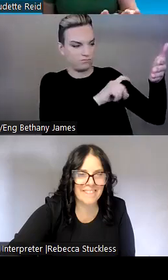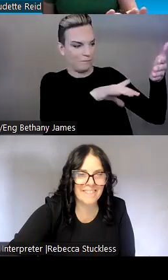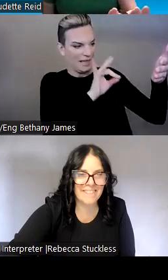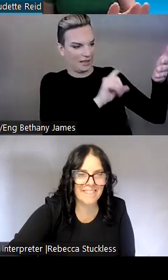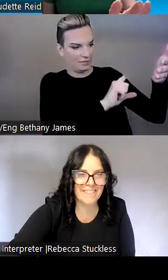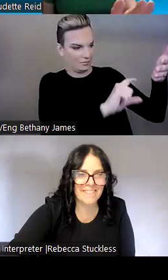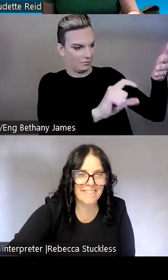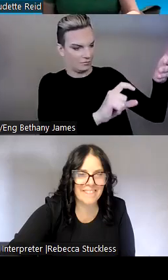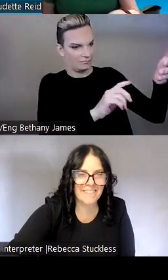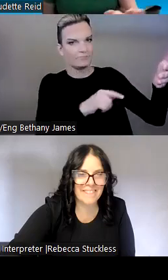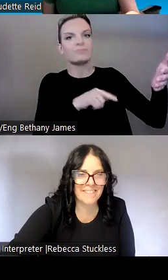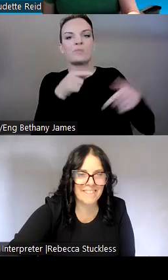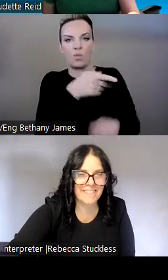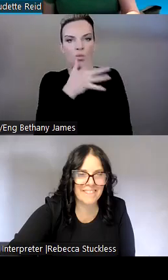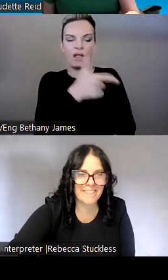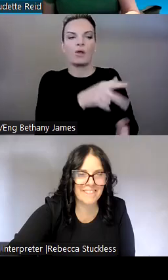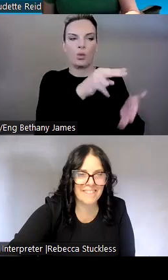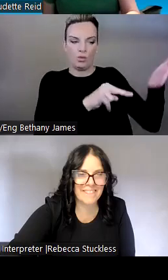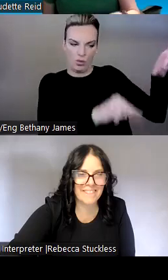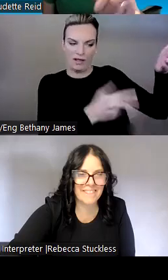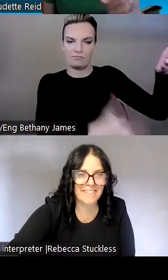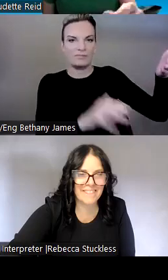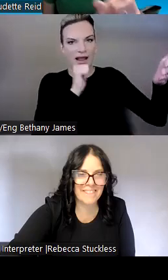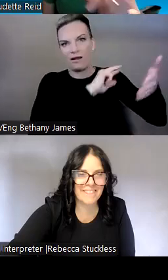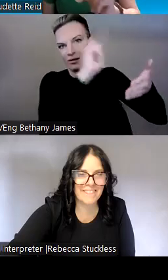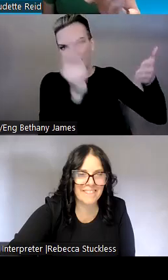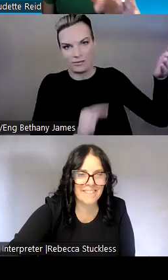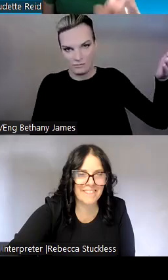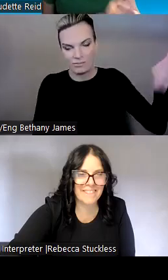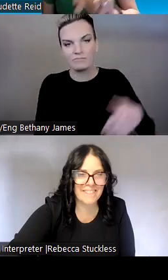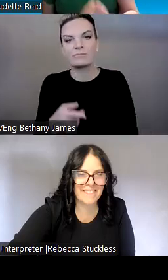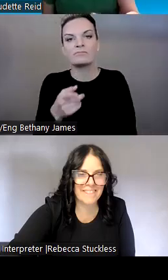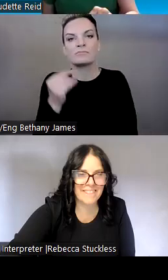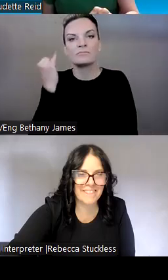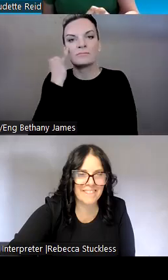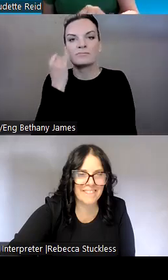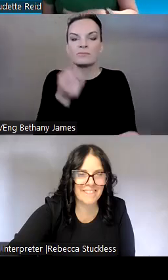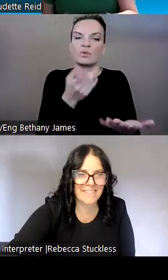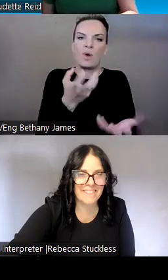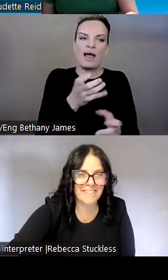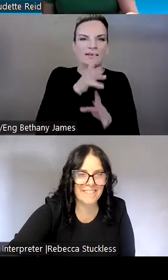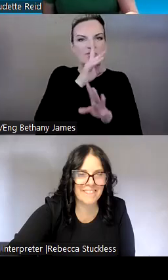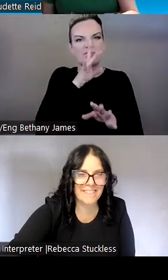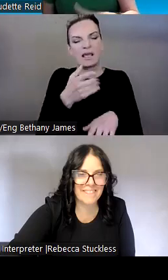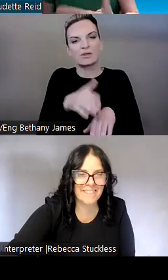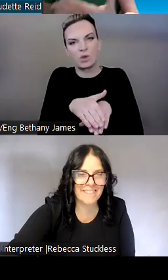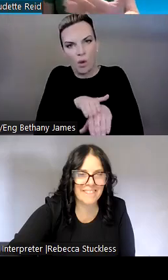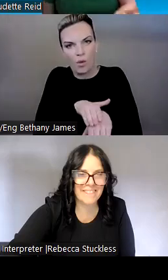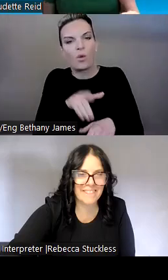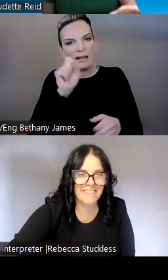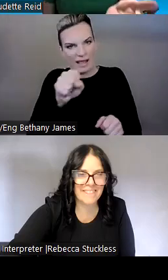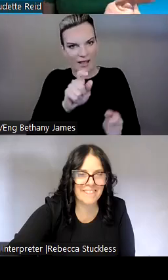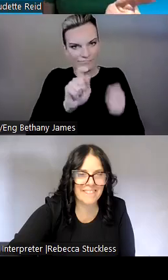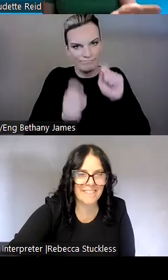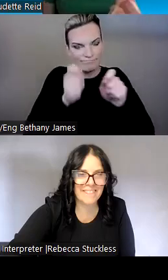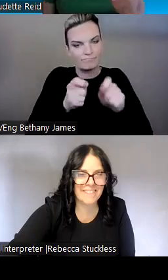And to control the speed, the pace of the reading, you use the speech controller. Now, typing feedback